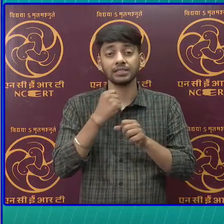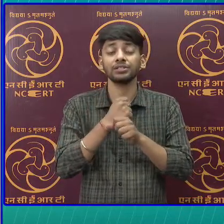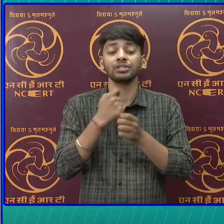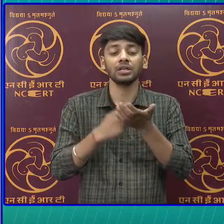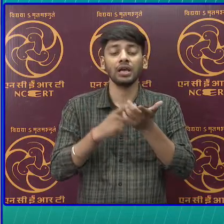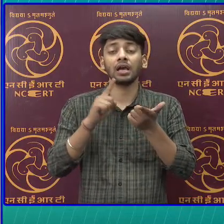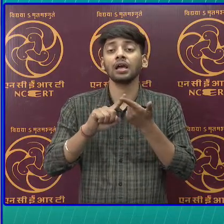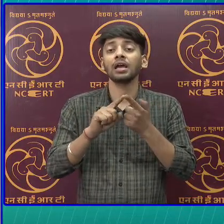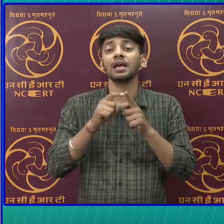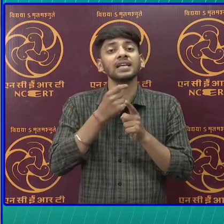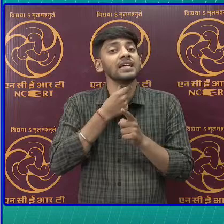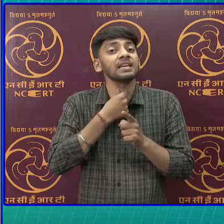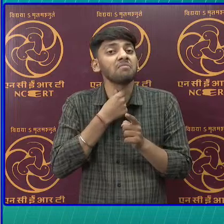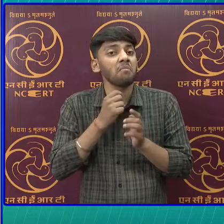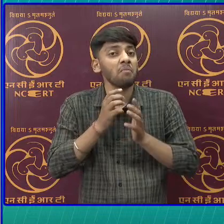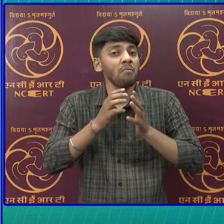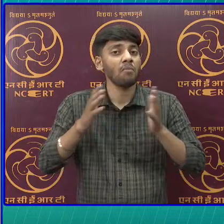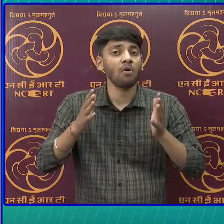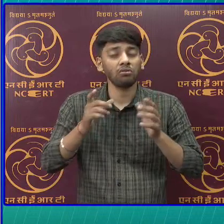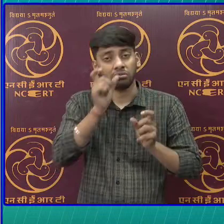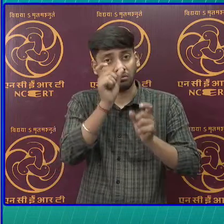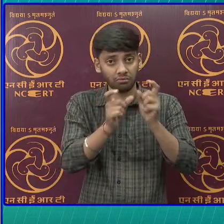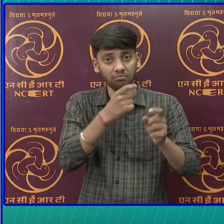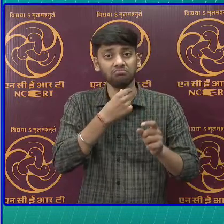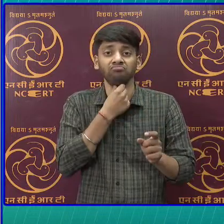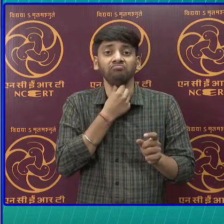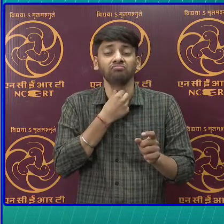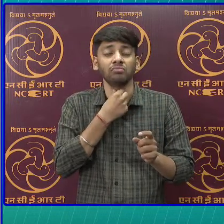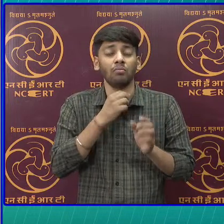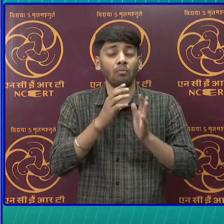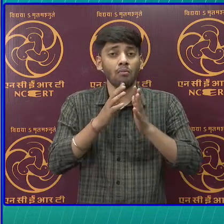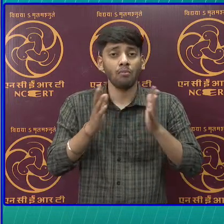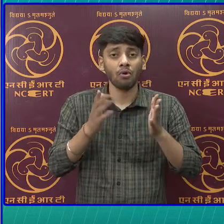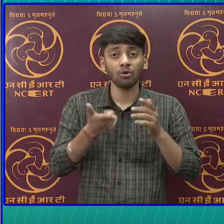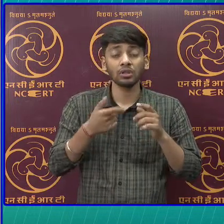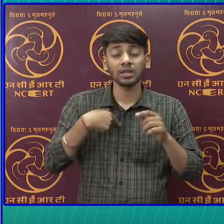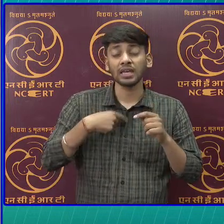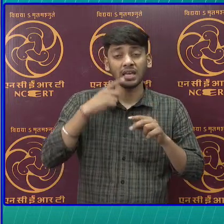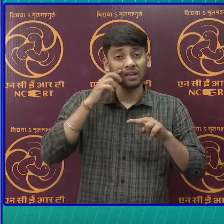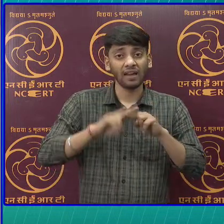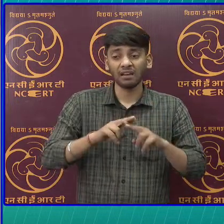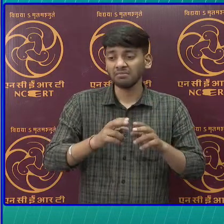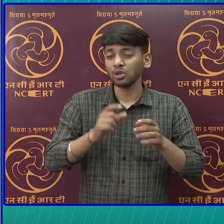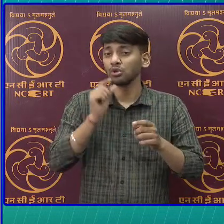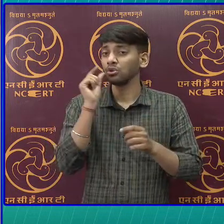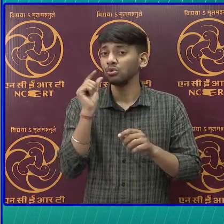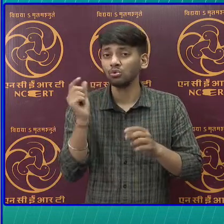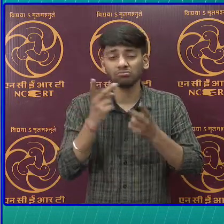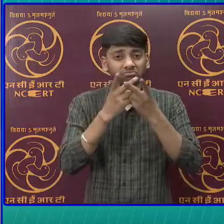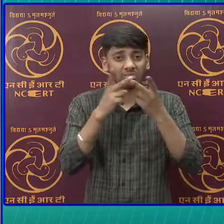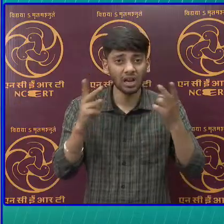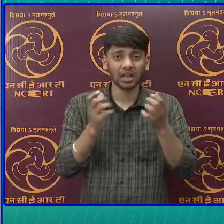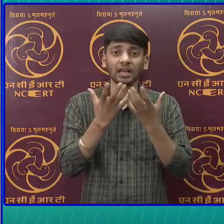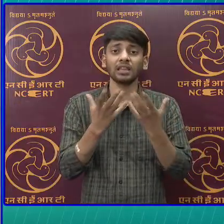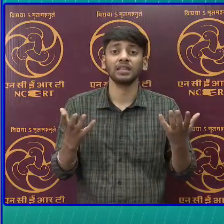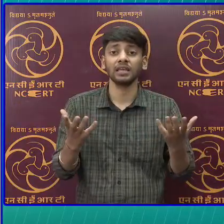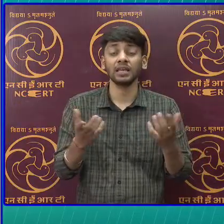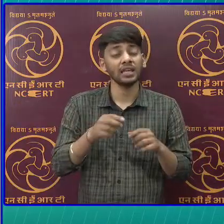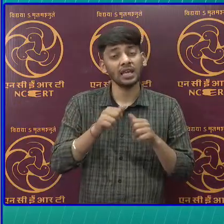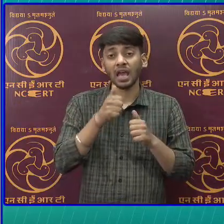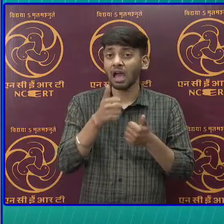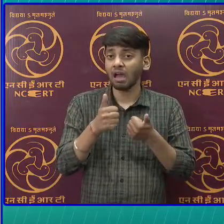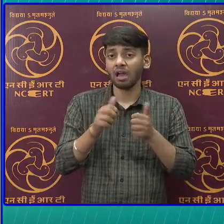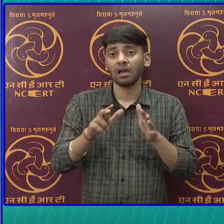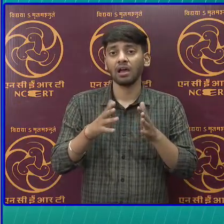absolutely right. Nowadays, we are cutting trees for our endless greed, right? exactly. Now, and that is not good at all